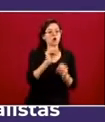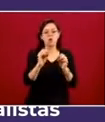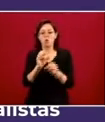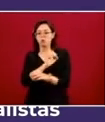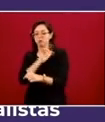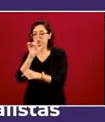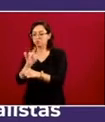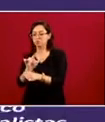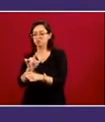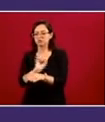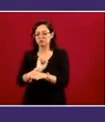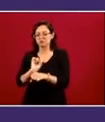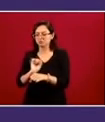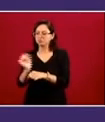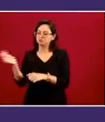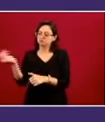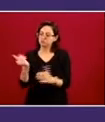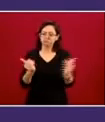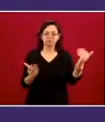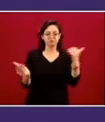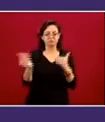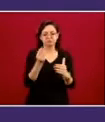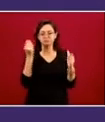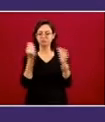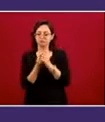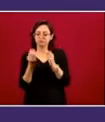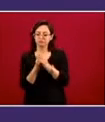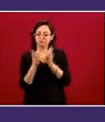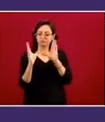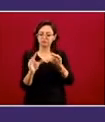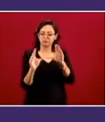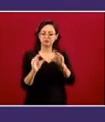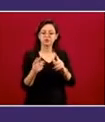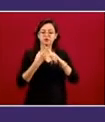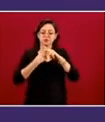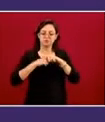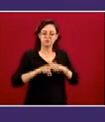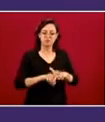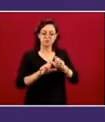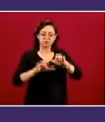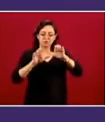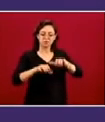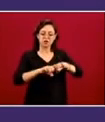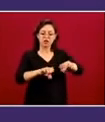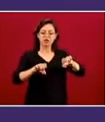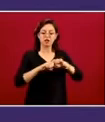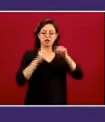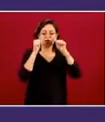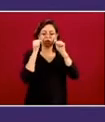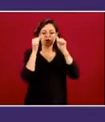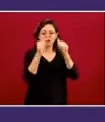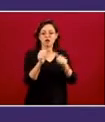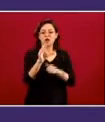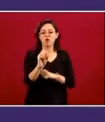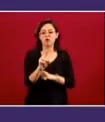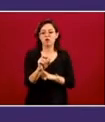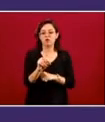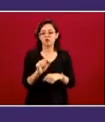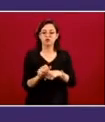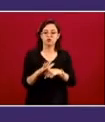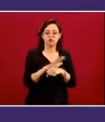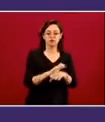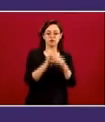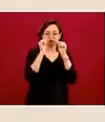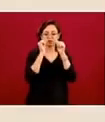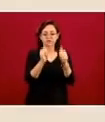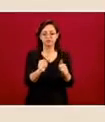can make the most out of the resources that we have available nationally and provide the specific training that will